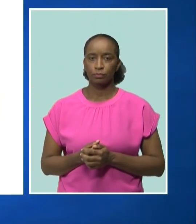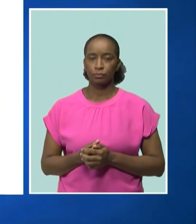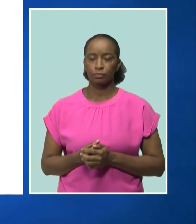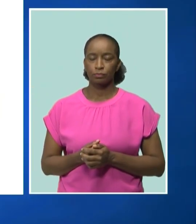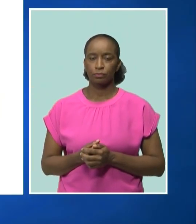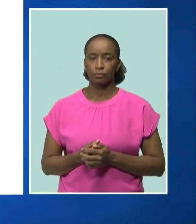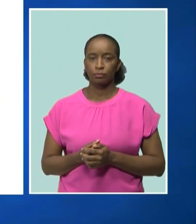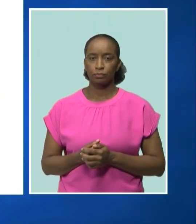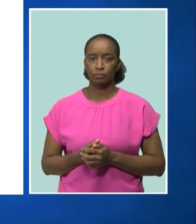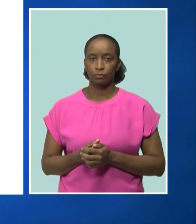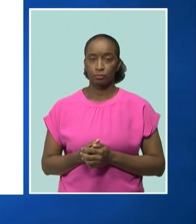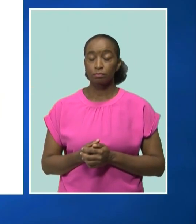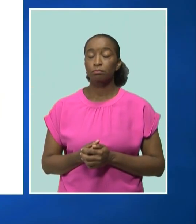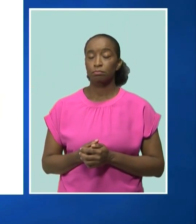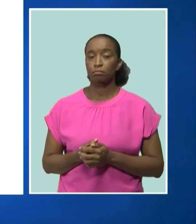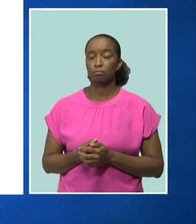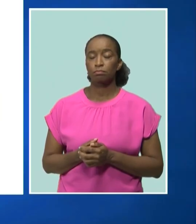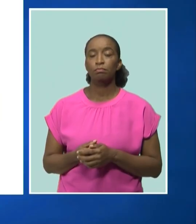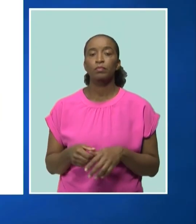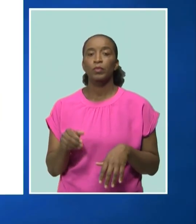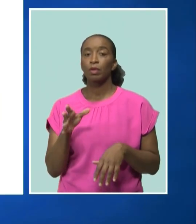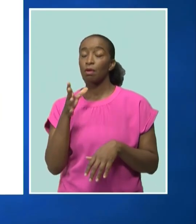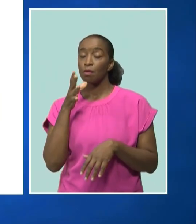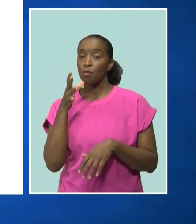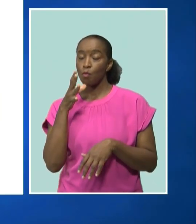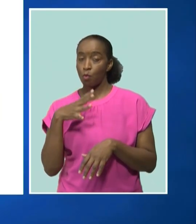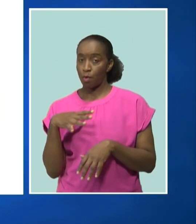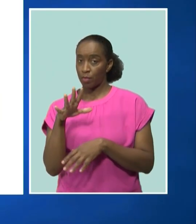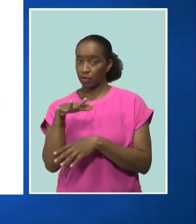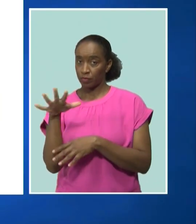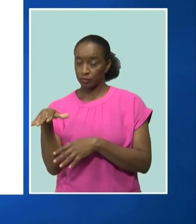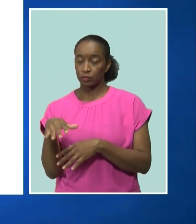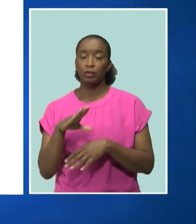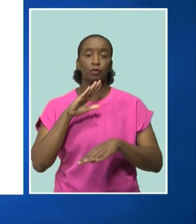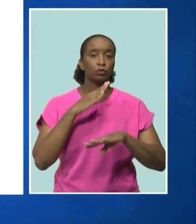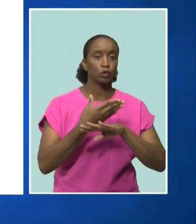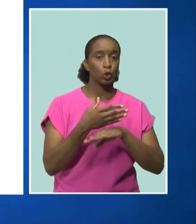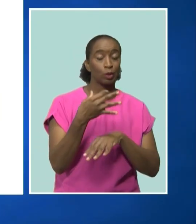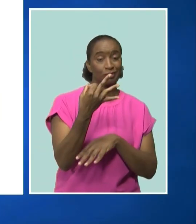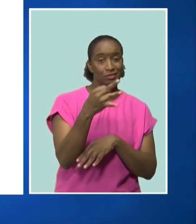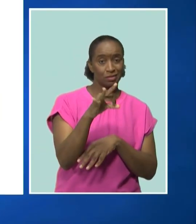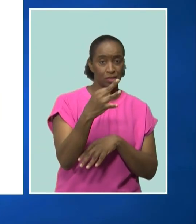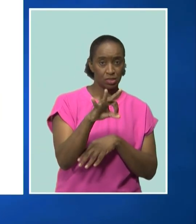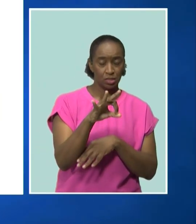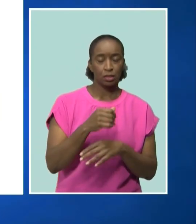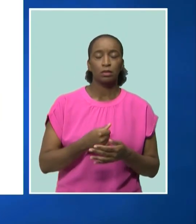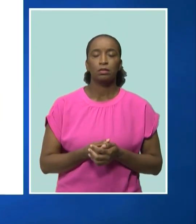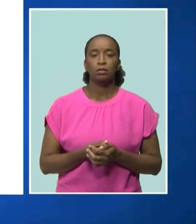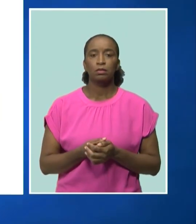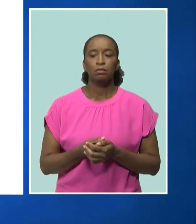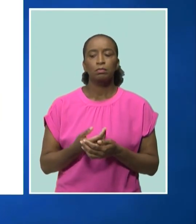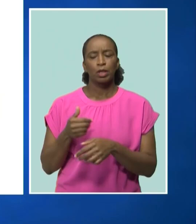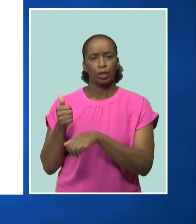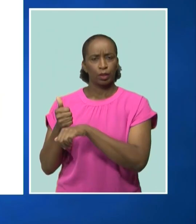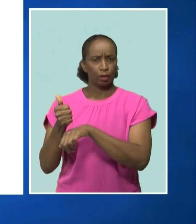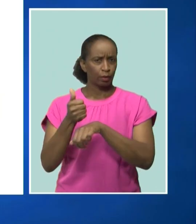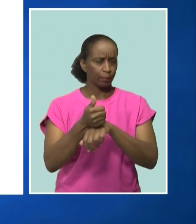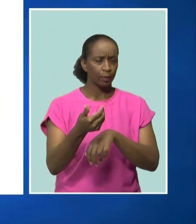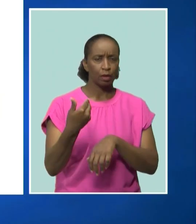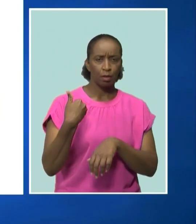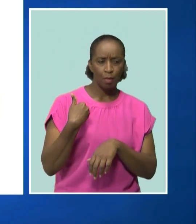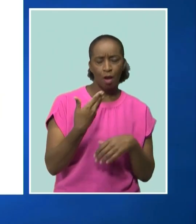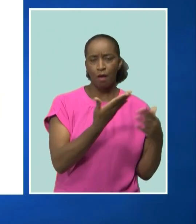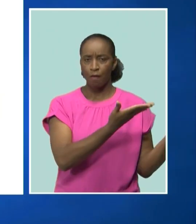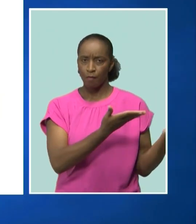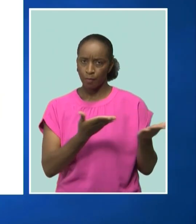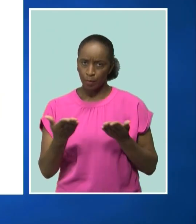Miracle Greenidge, 19, both of 2nd Avenue, Welshman Hall, St. Thomas, have been charged with possession, importation, and